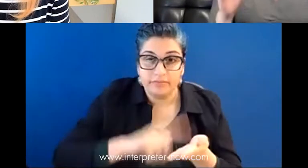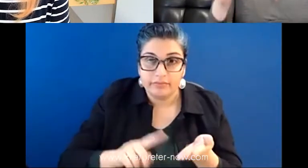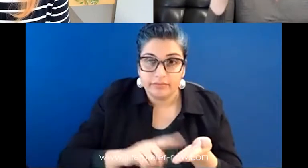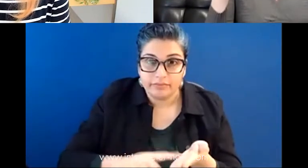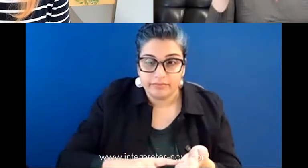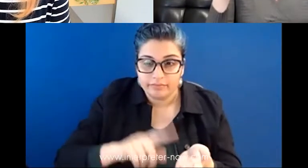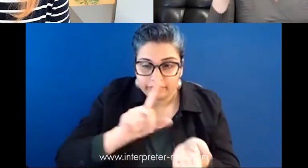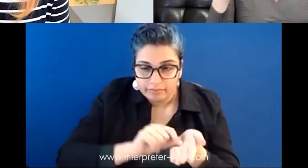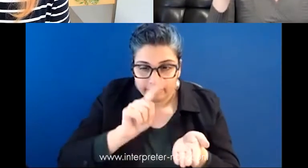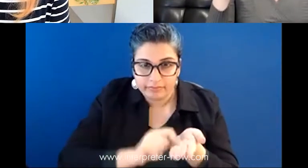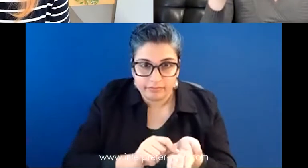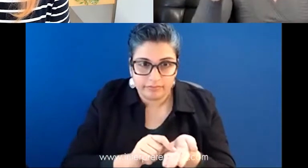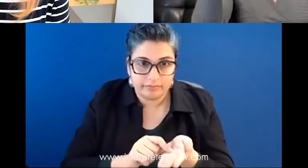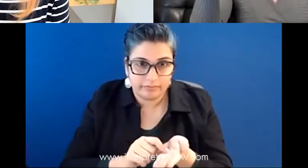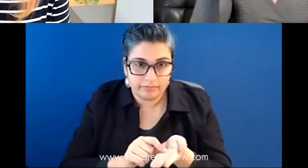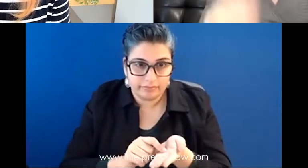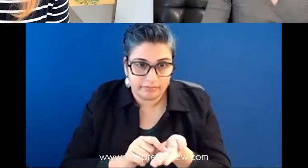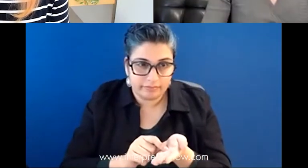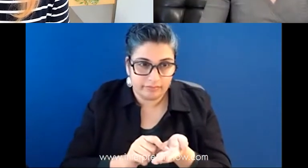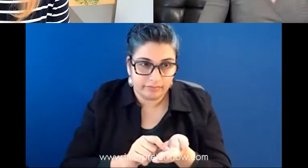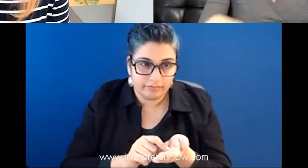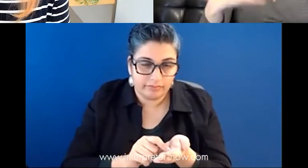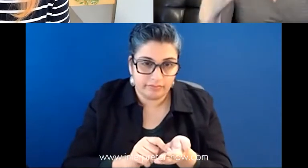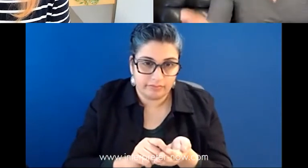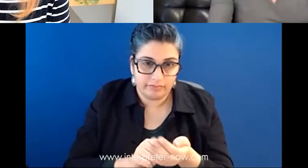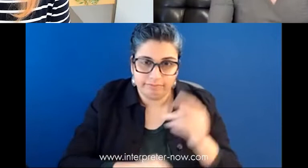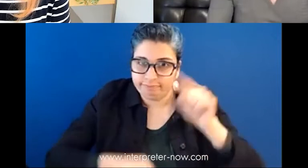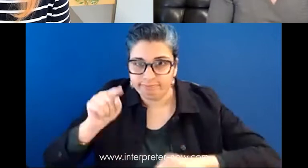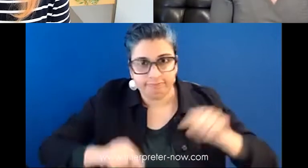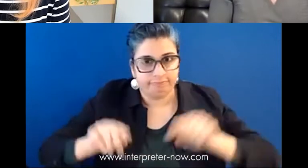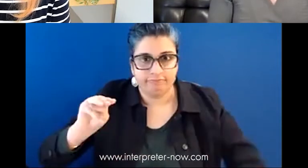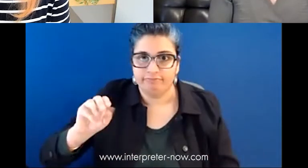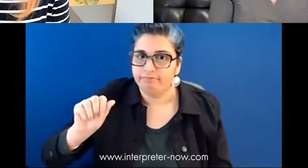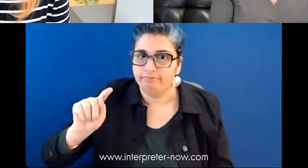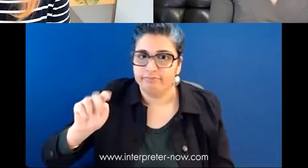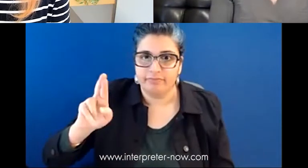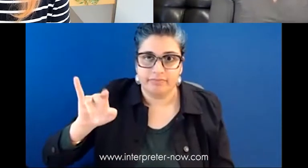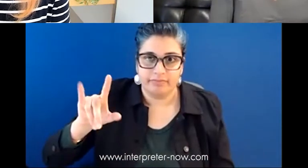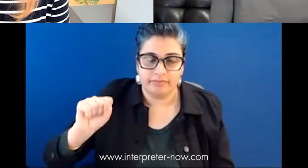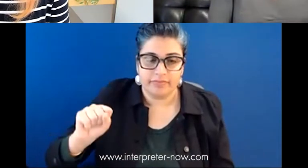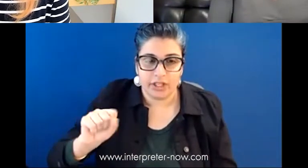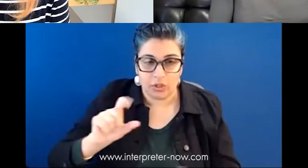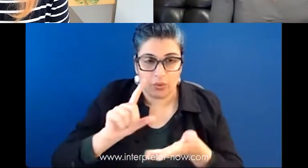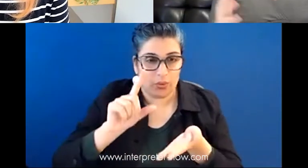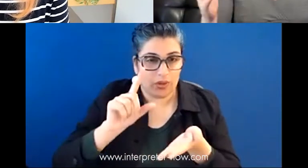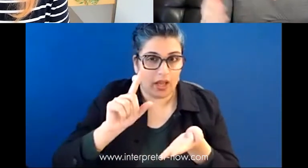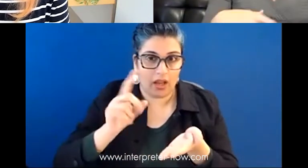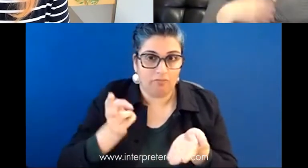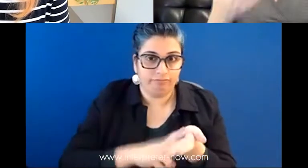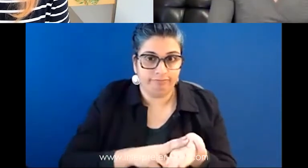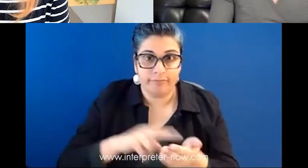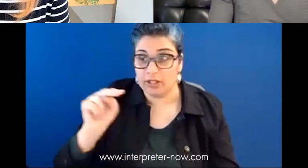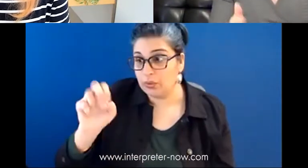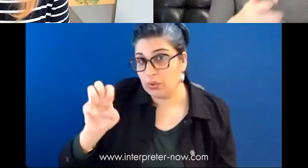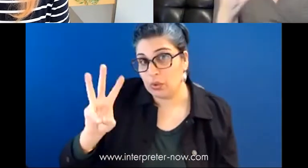cite, and the various materials. You can sign up for our newsletter, which